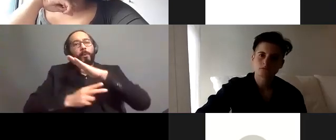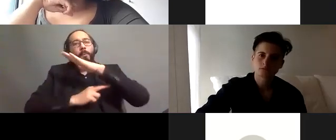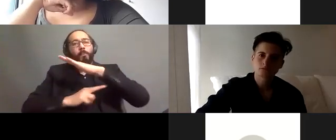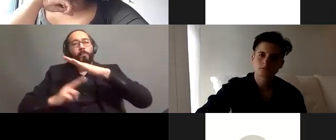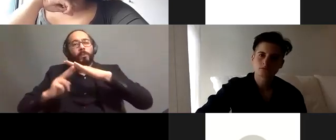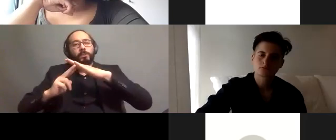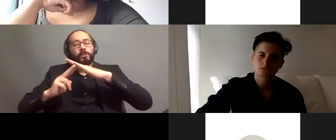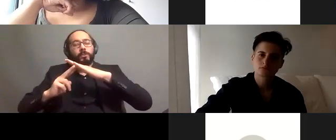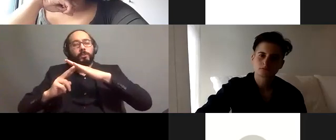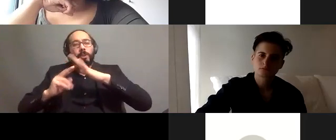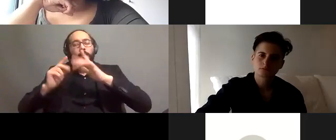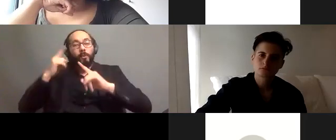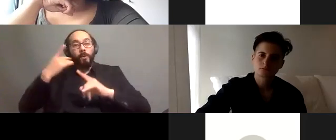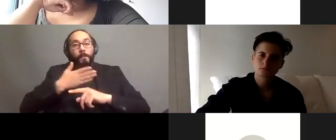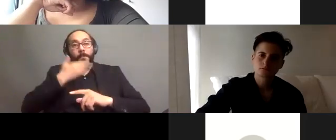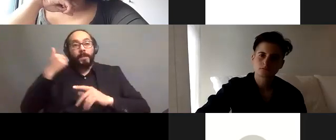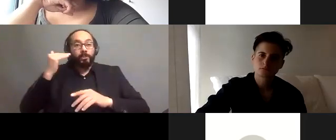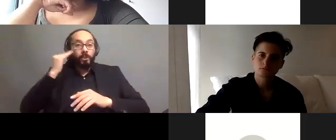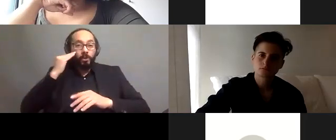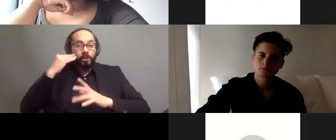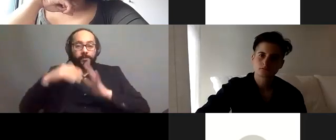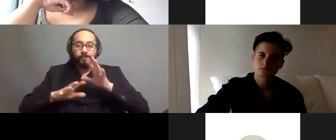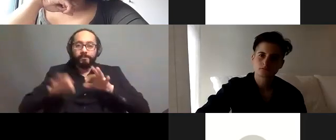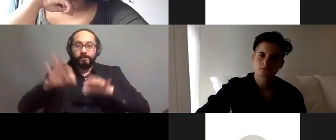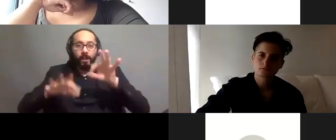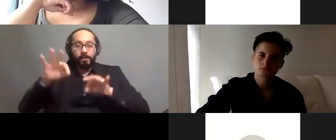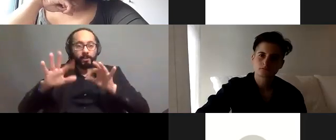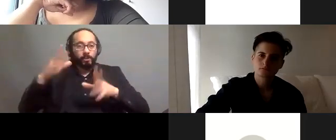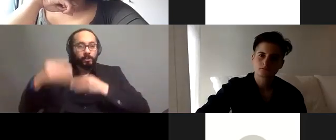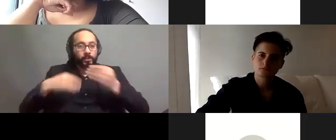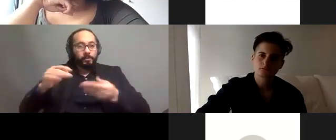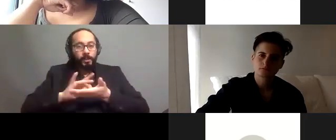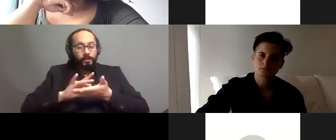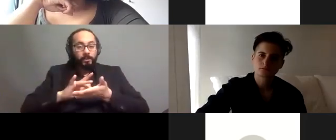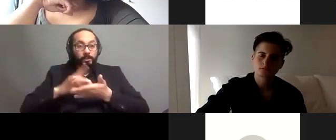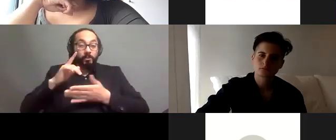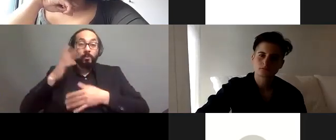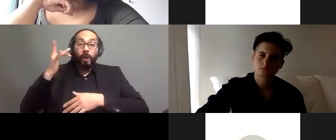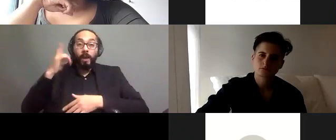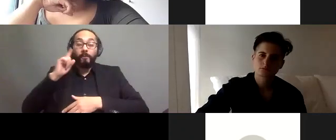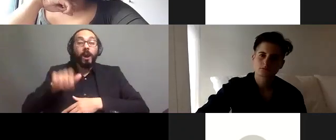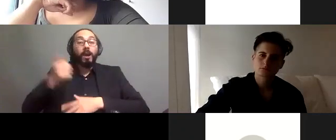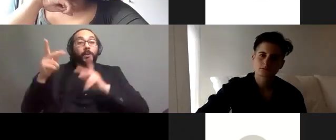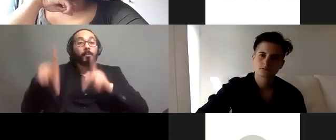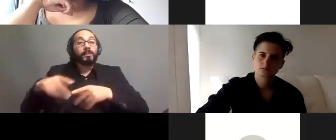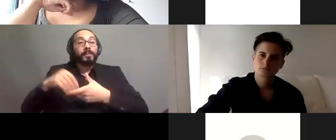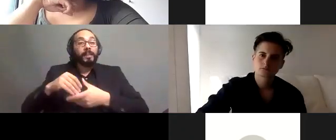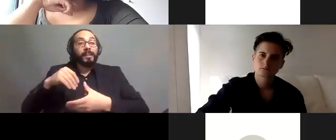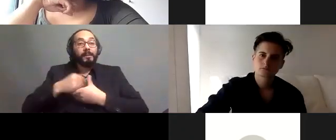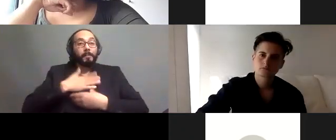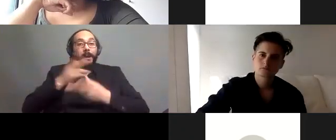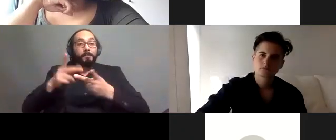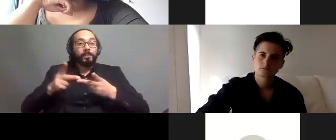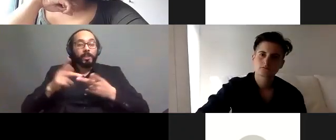bring it forward and help bring it back, so that people who are in my position or in any position that are here that live on Turtle